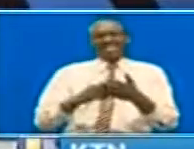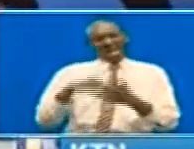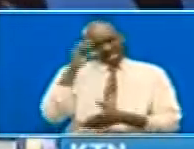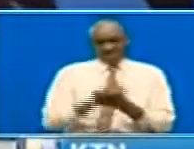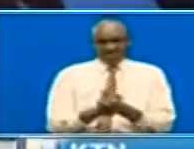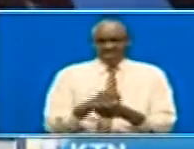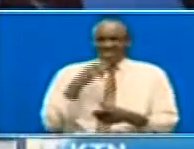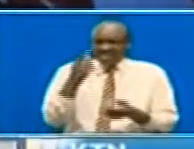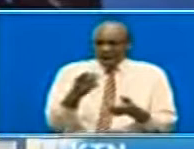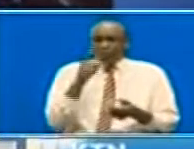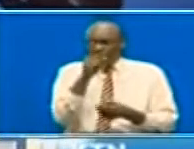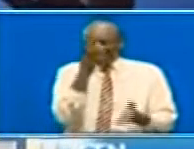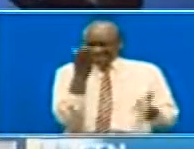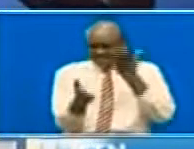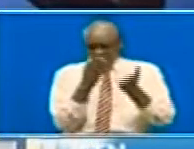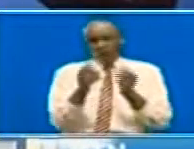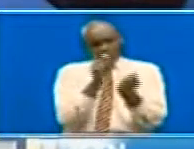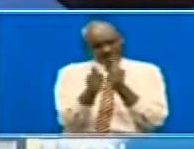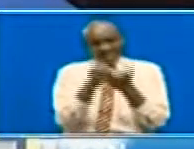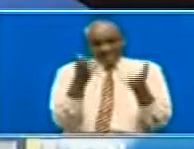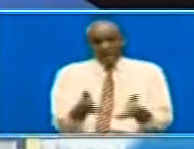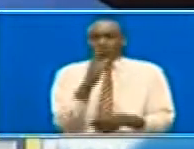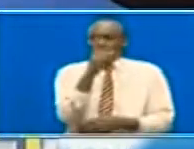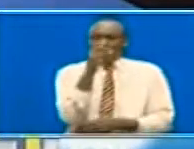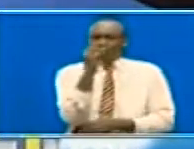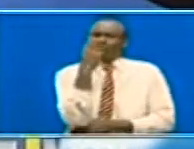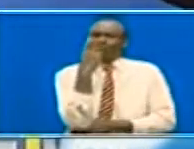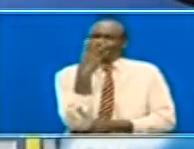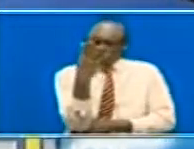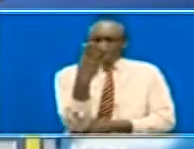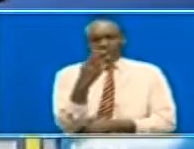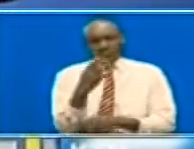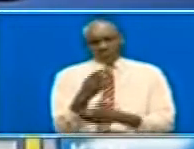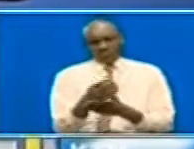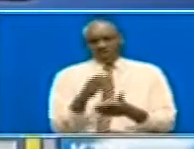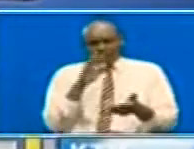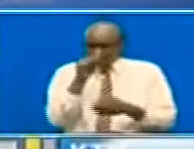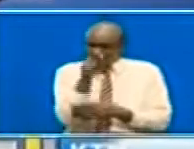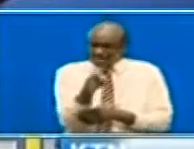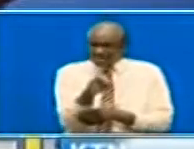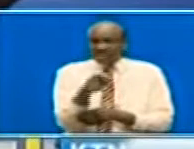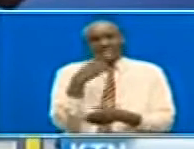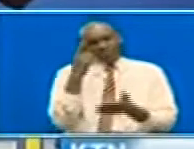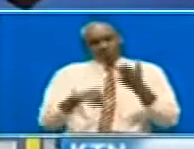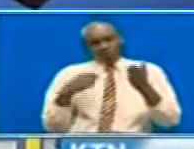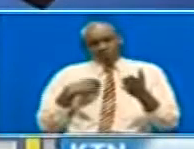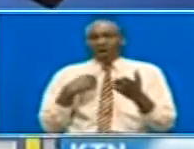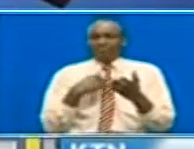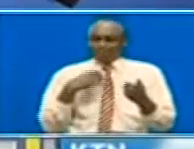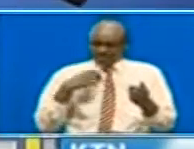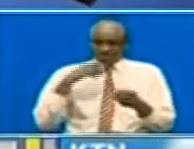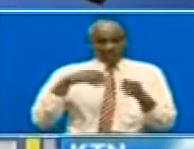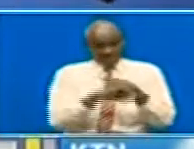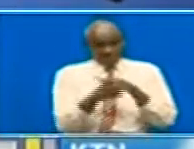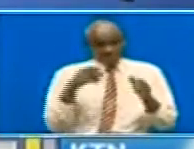after the price of a kilogram of maize flour soared to as high as 104 shillings. Through this, the move will see millers will have access